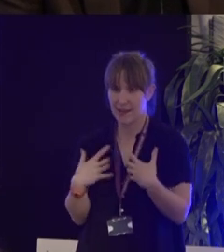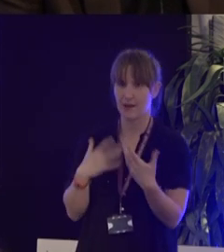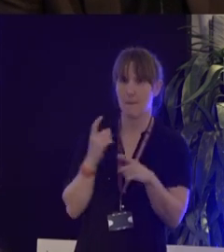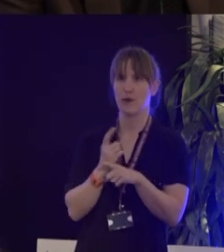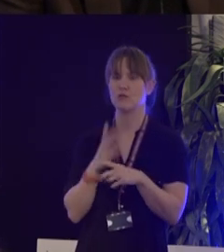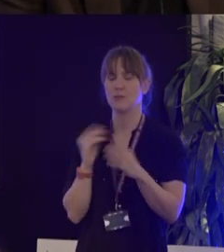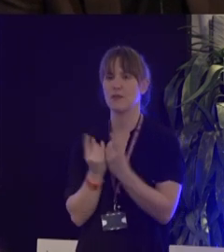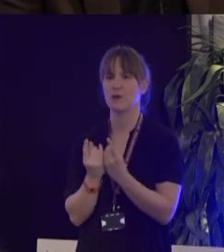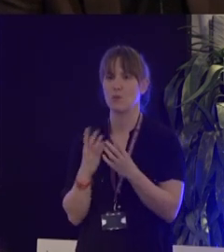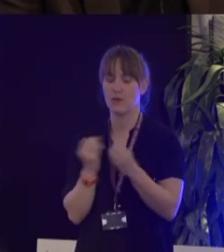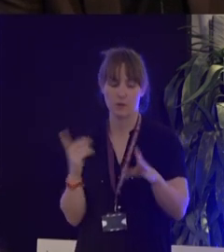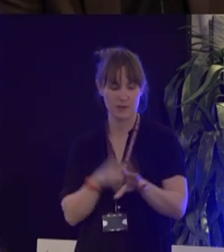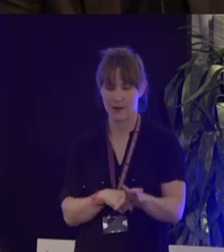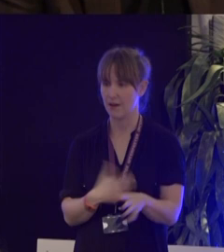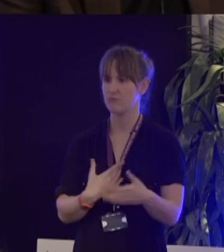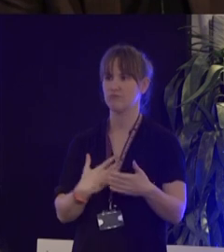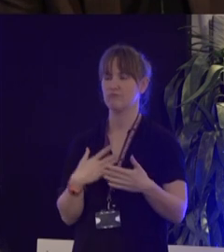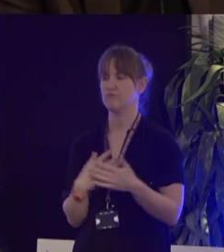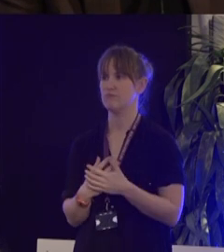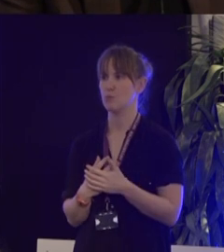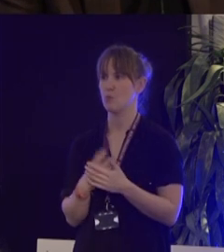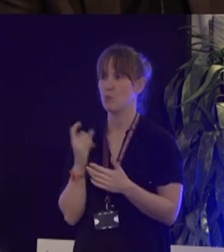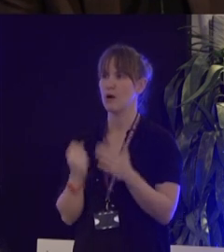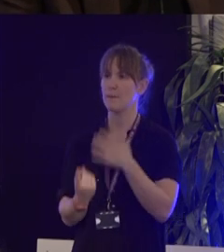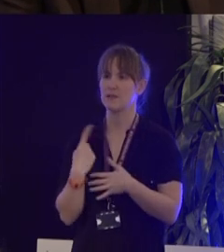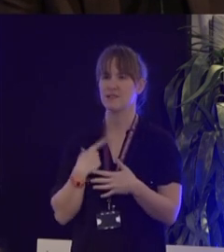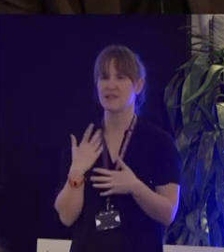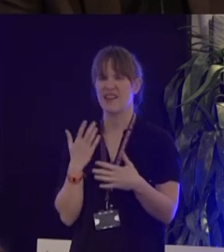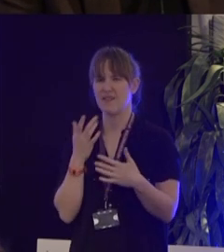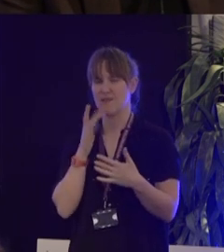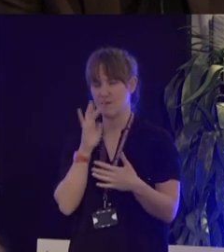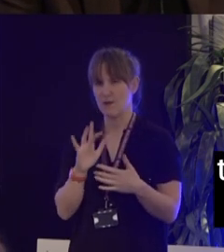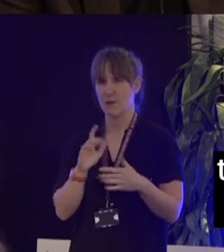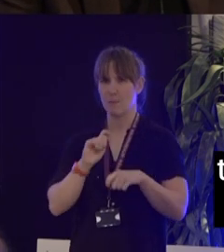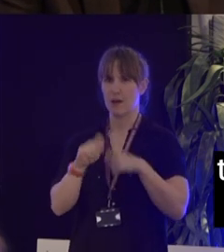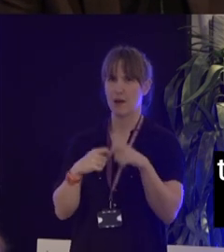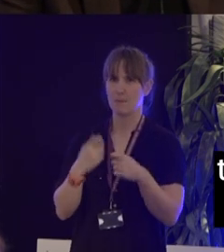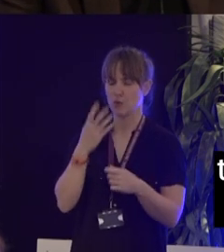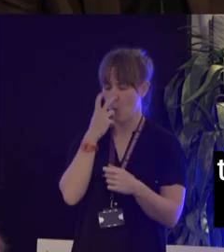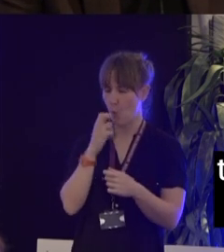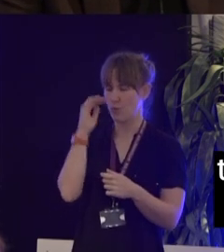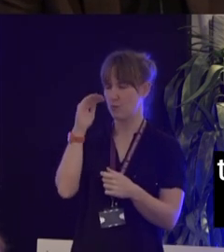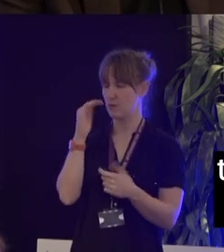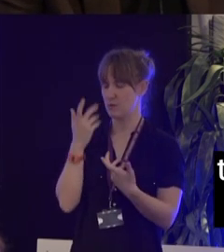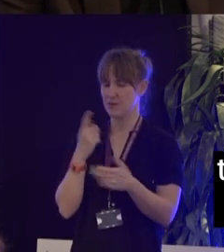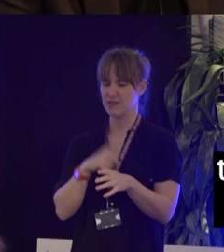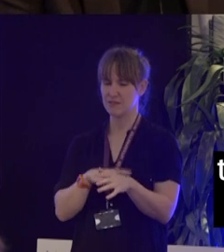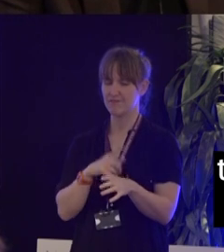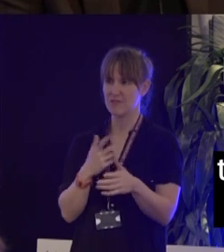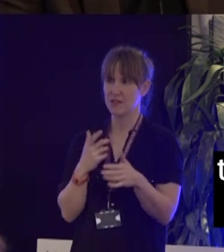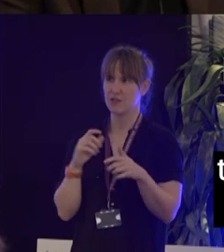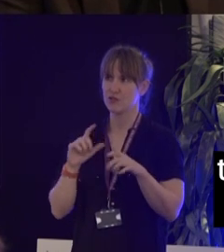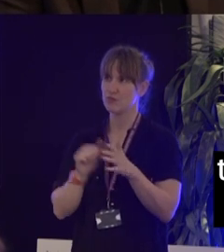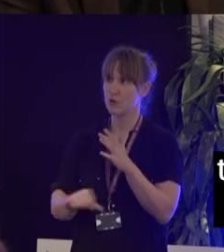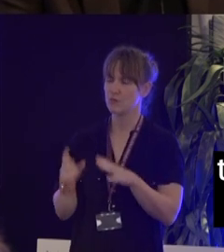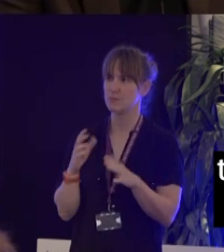universal. So to me, I think what happens when the novelty wears off is we need those things that are timeless, narratives. Like, we